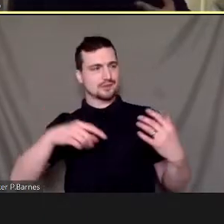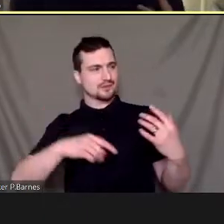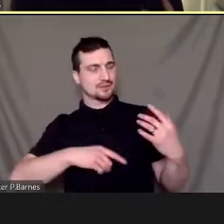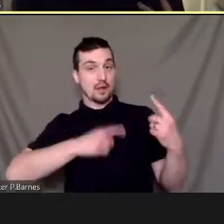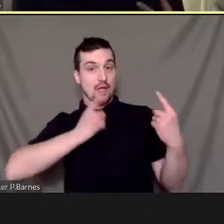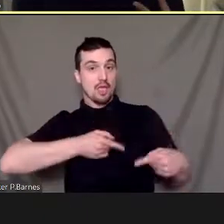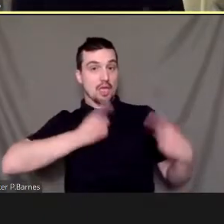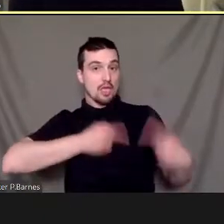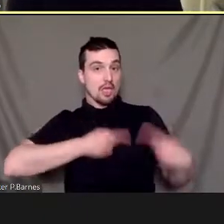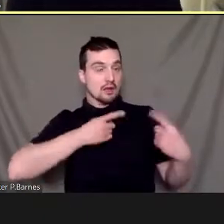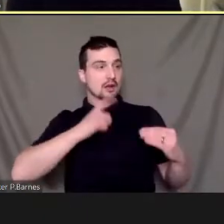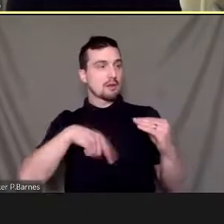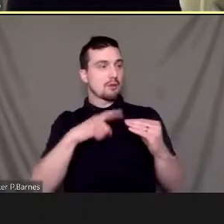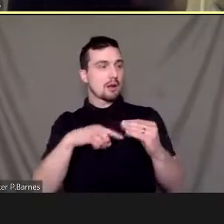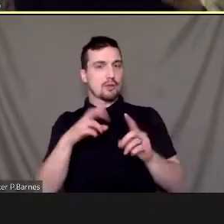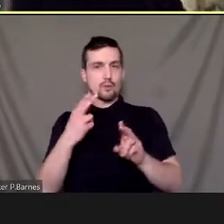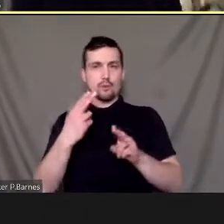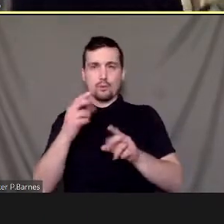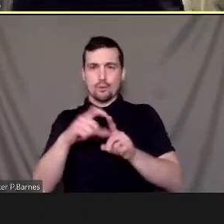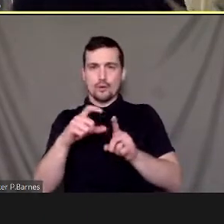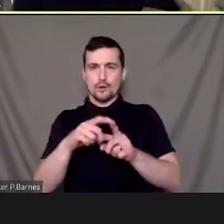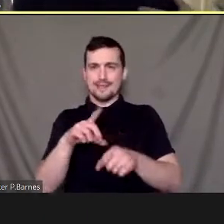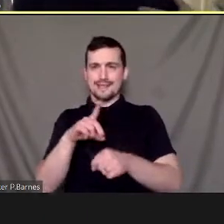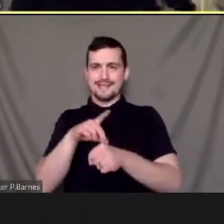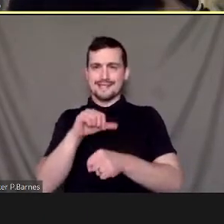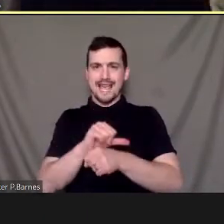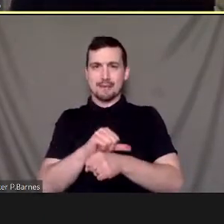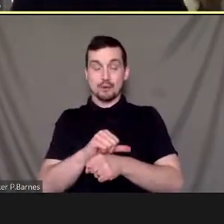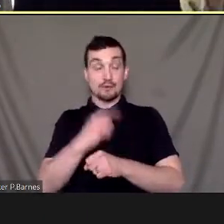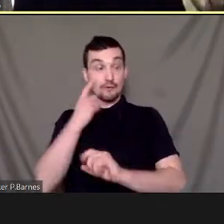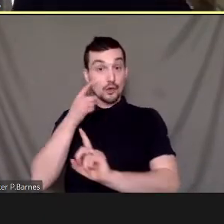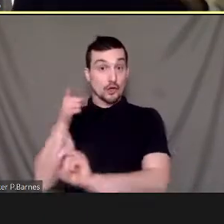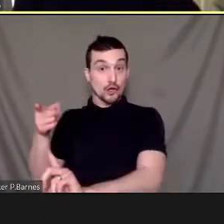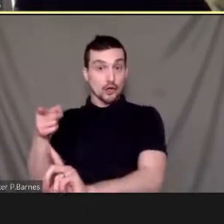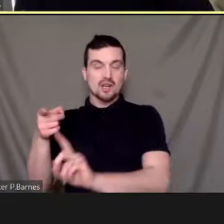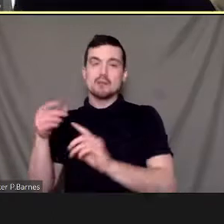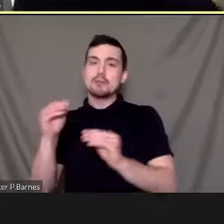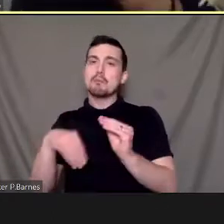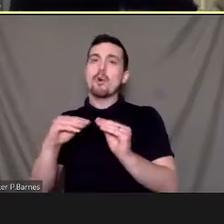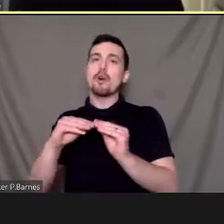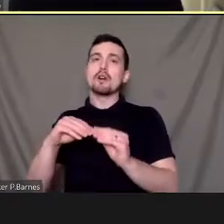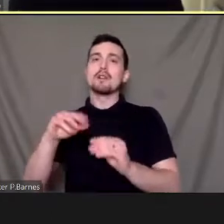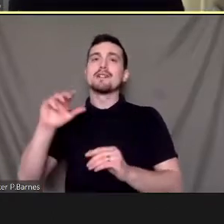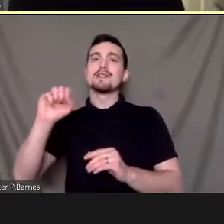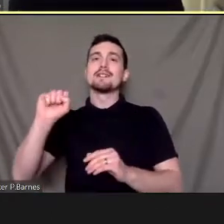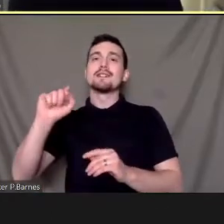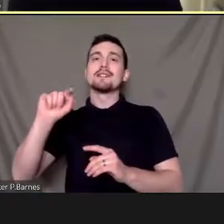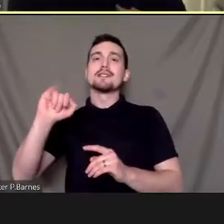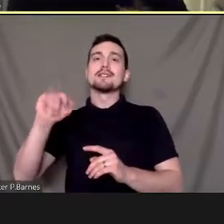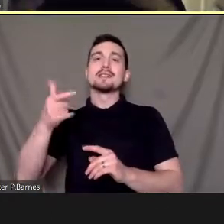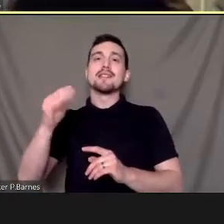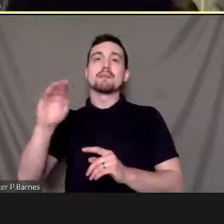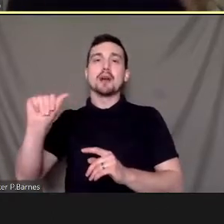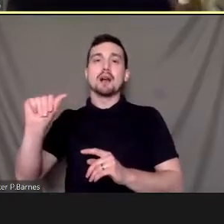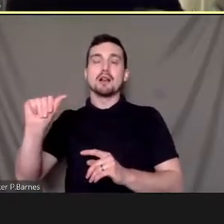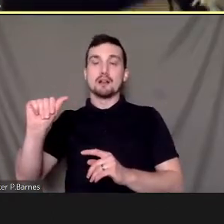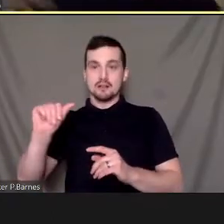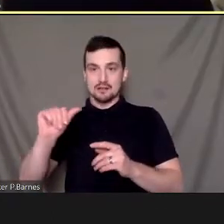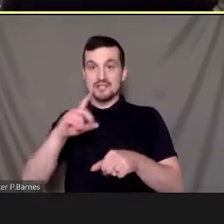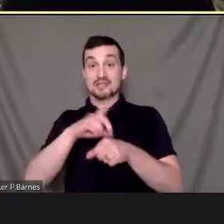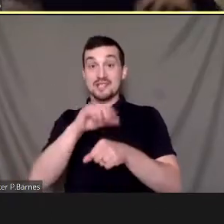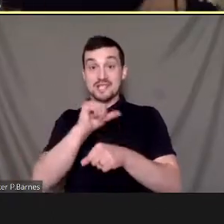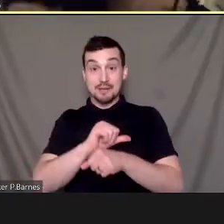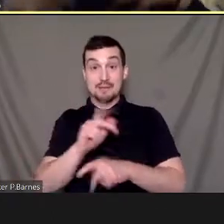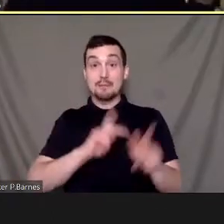the term disabled, because for her, it was a stigma. And so disabled people are people that